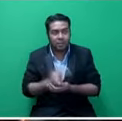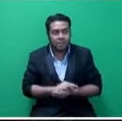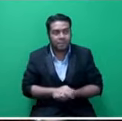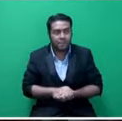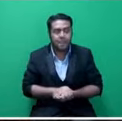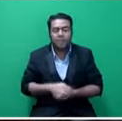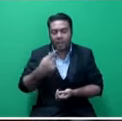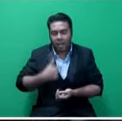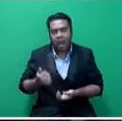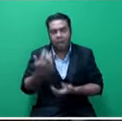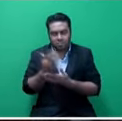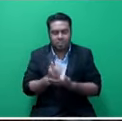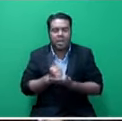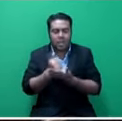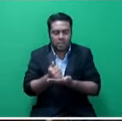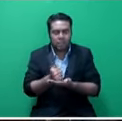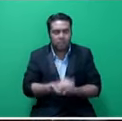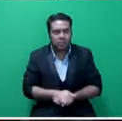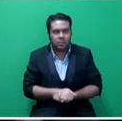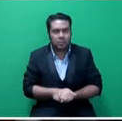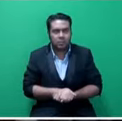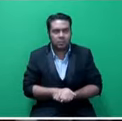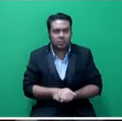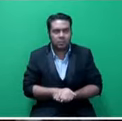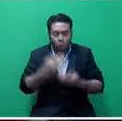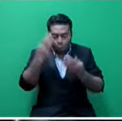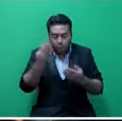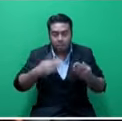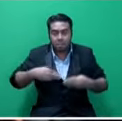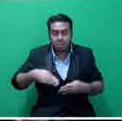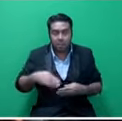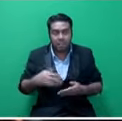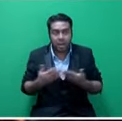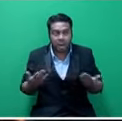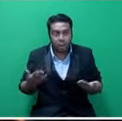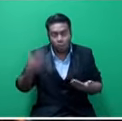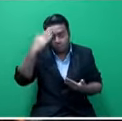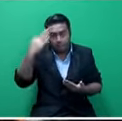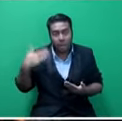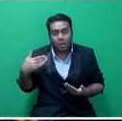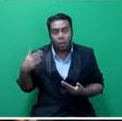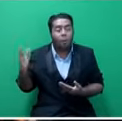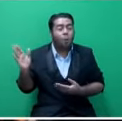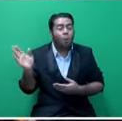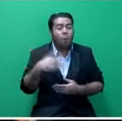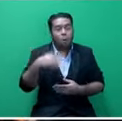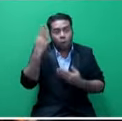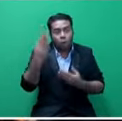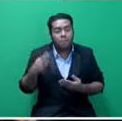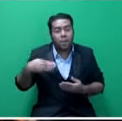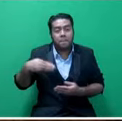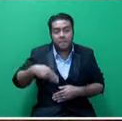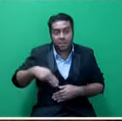Mr. Speaker, sir, I beg to second the motion. Honourable members, I remind honourable members that the